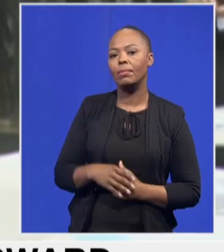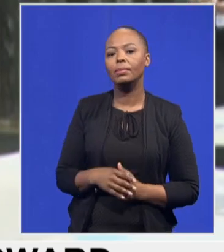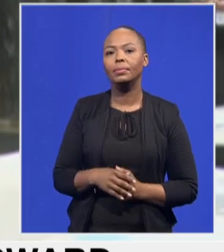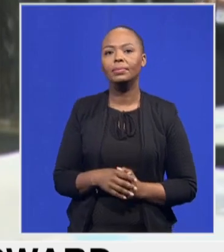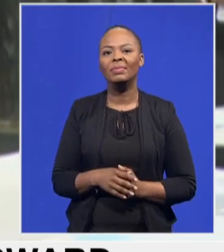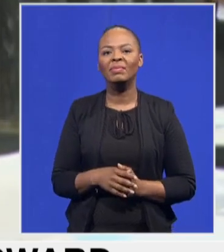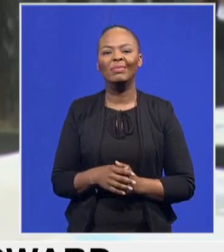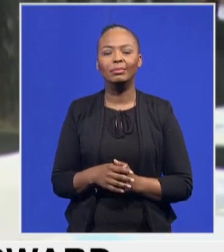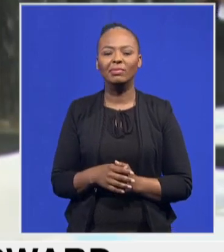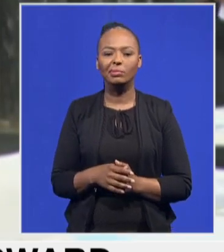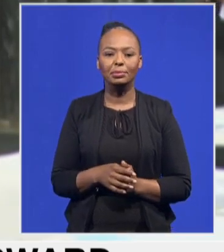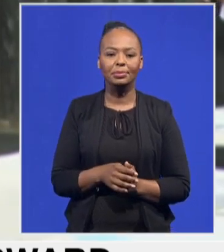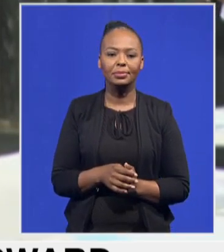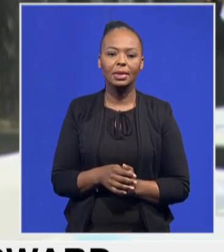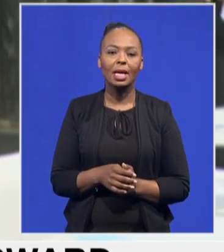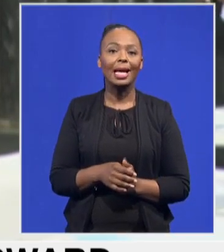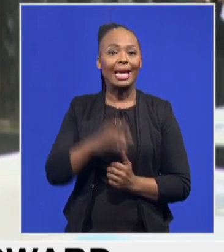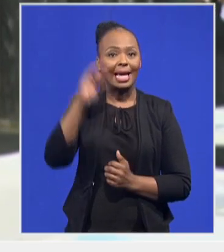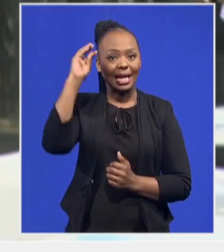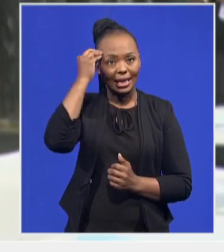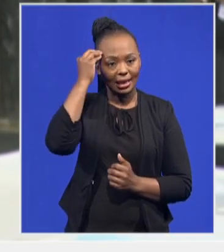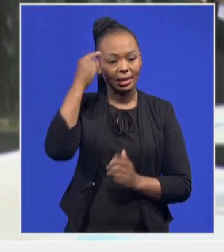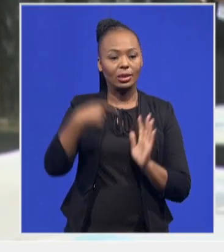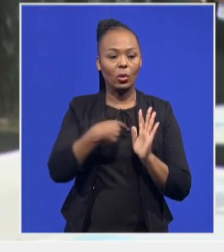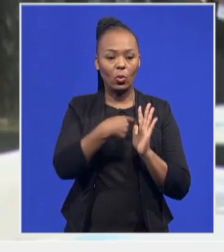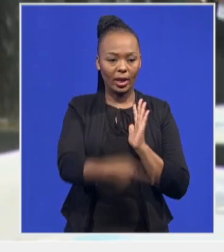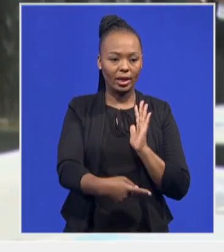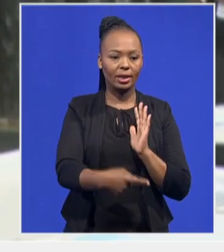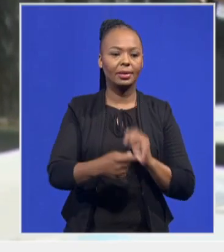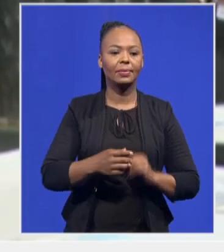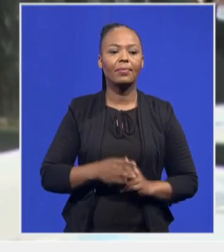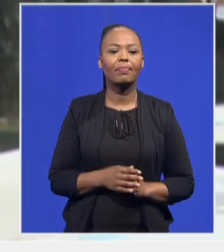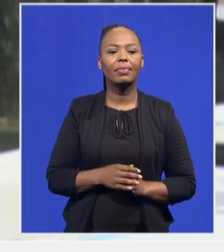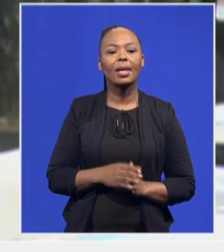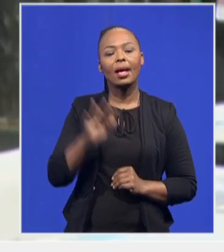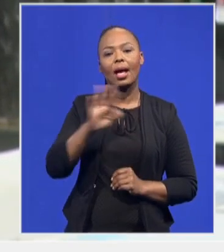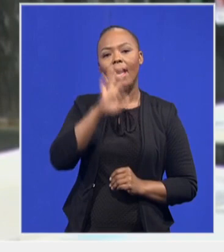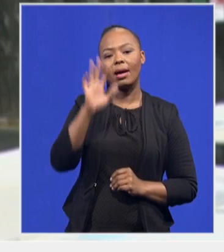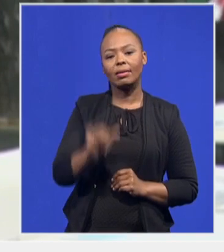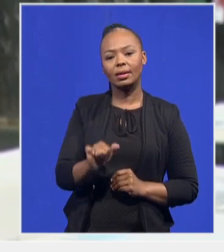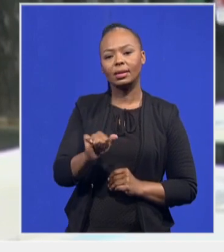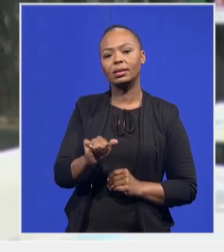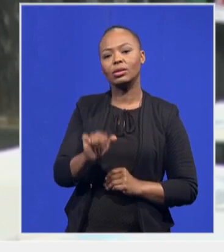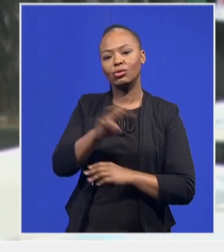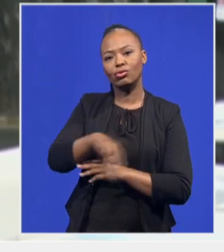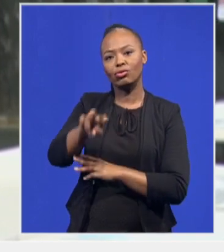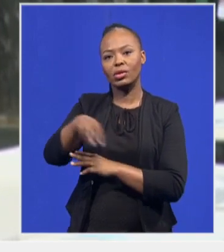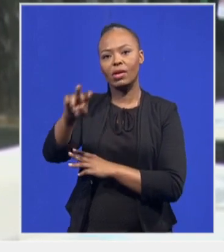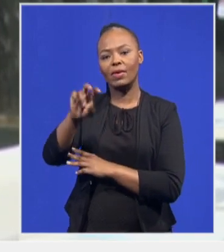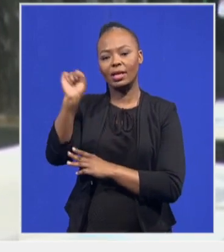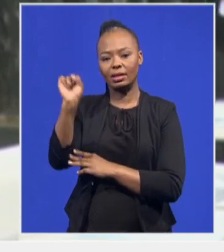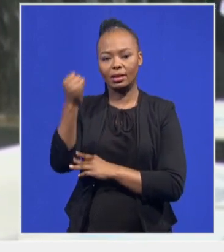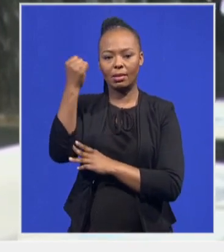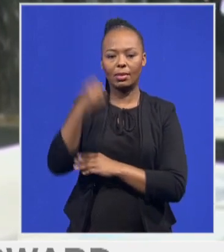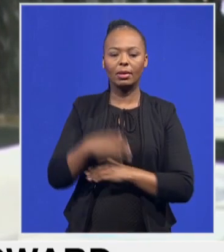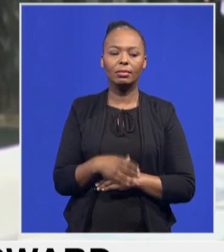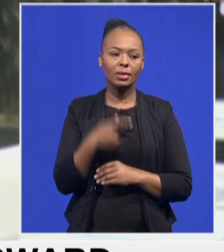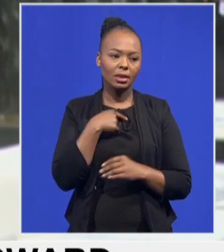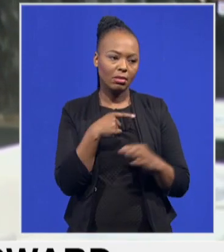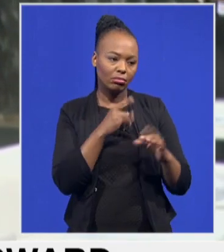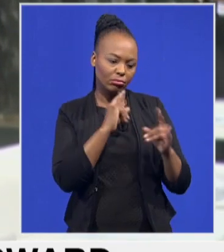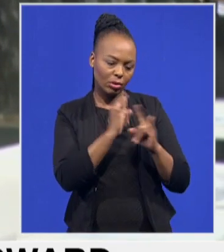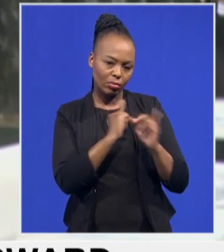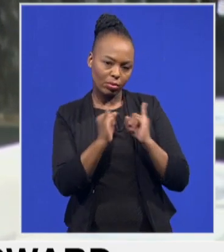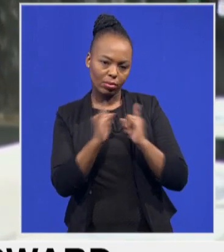It's been a very thoughtful, interesting week here at Africa's Travel Indaba. We've spoken to small SMMEs, how they can benefit